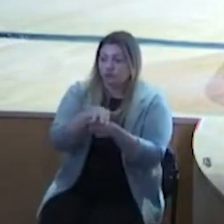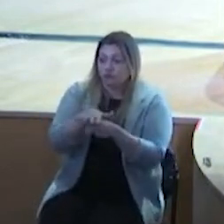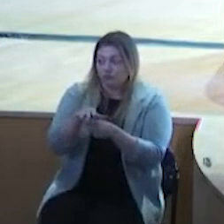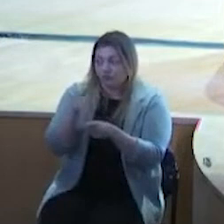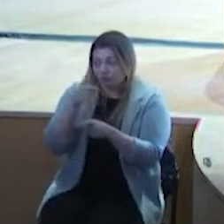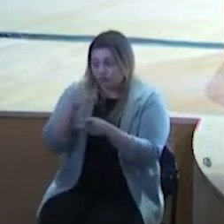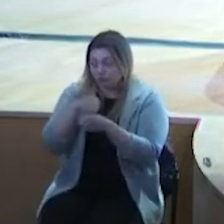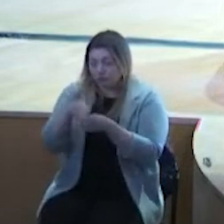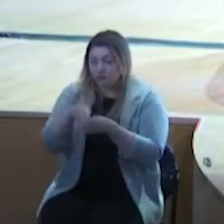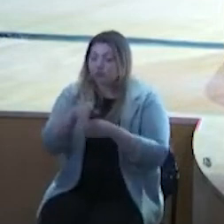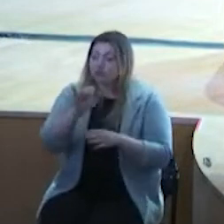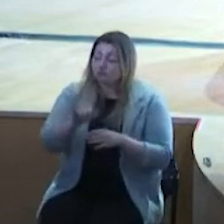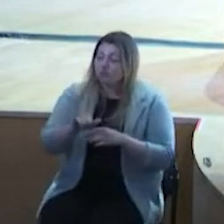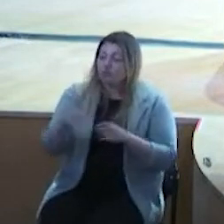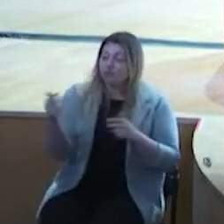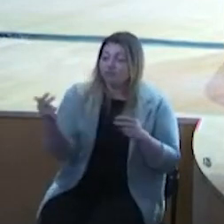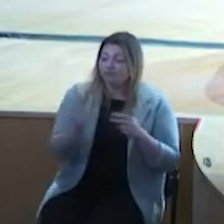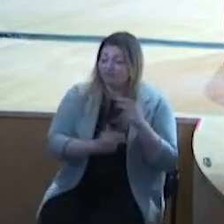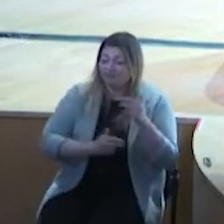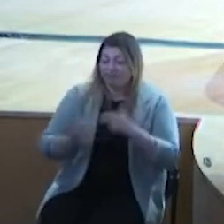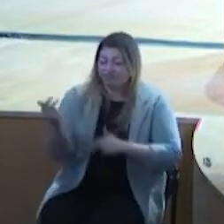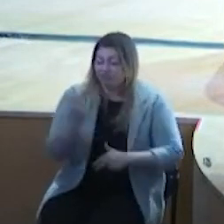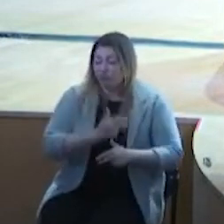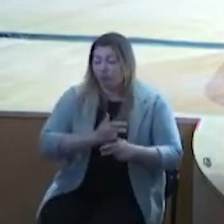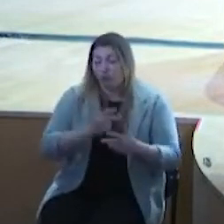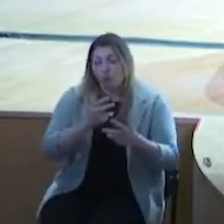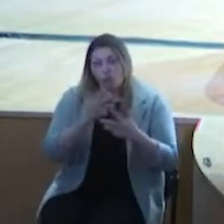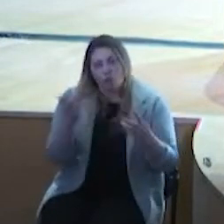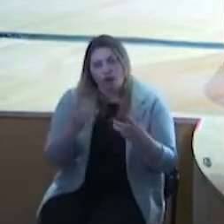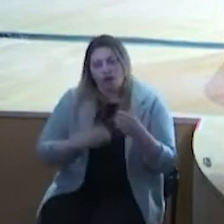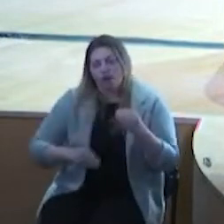traffic has increased tremendously.